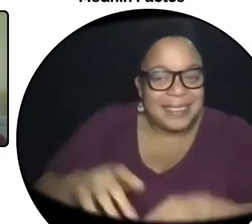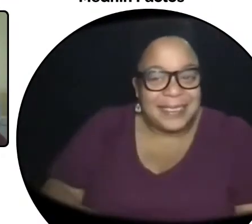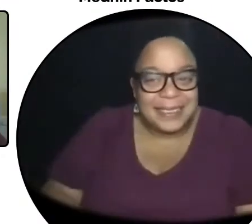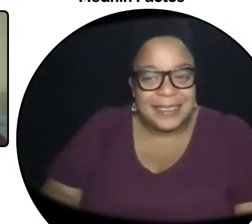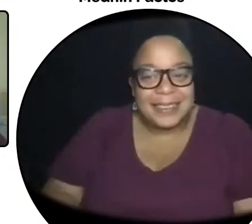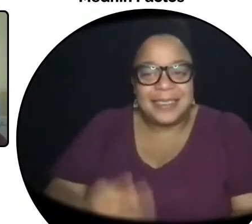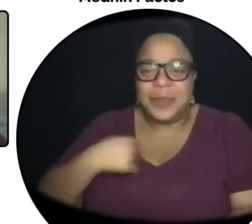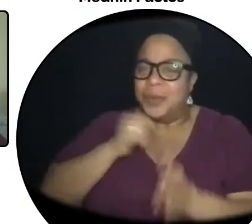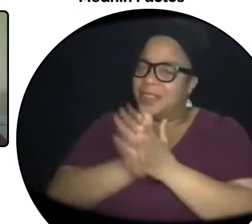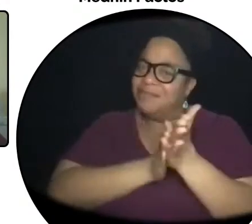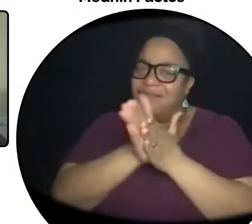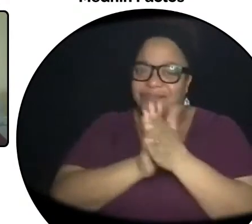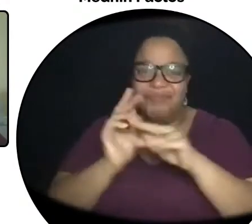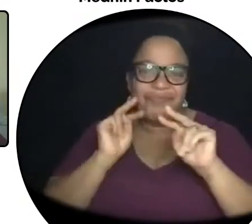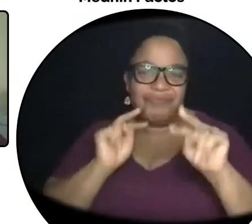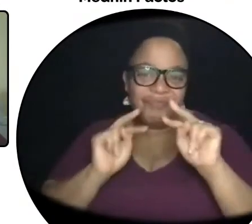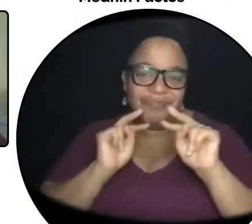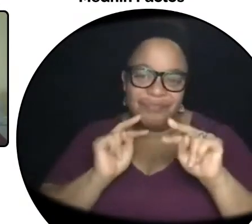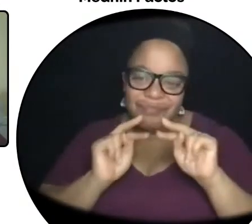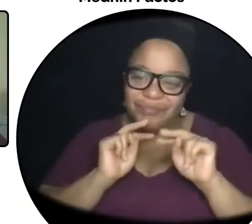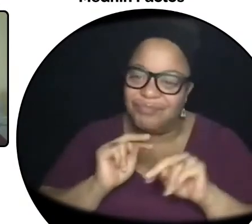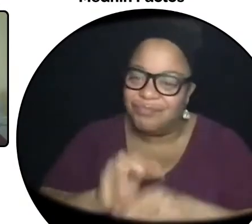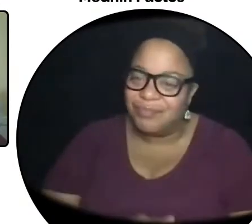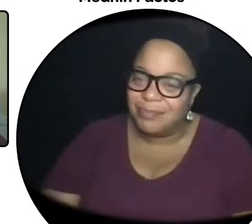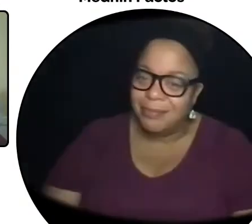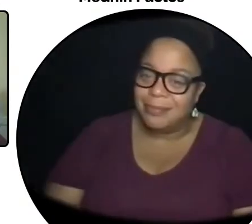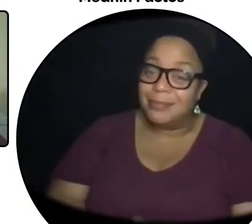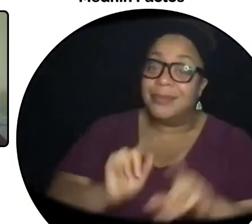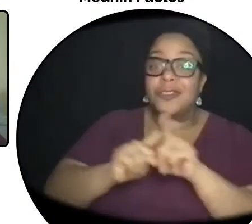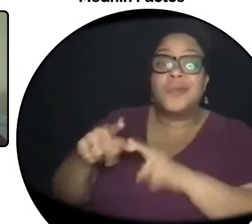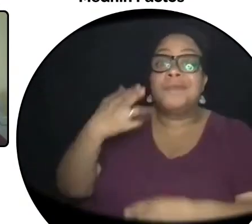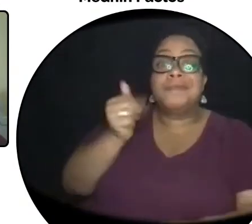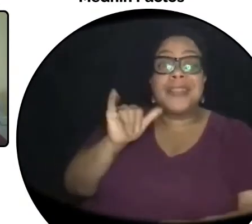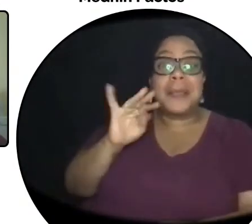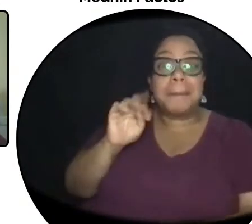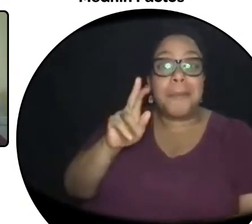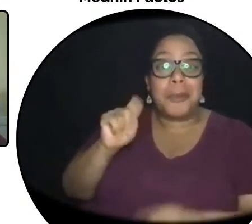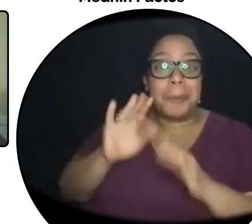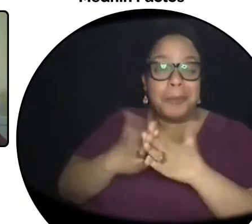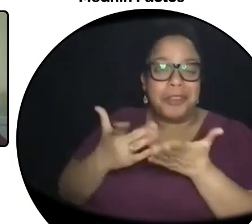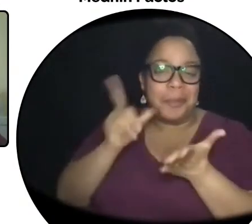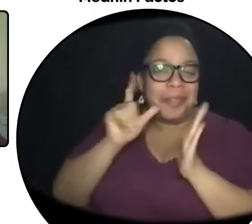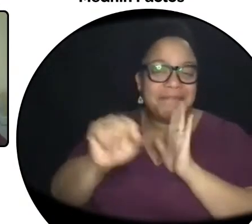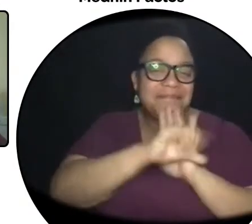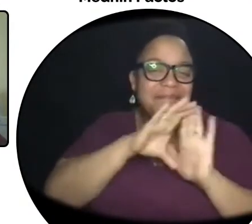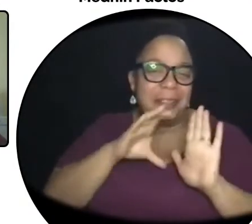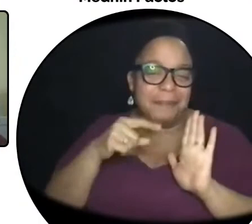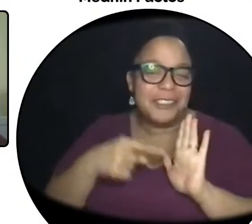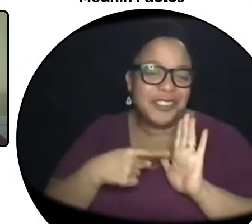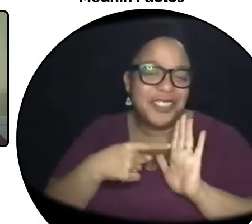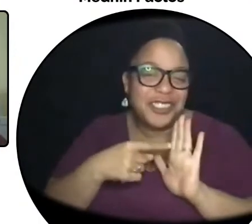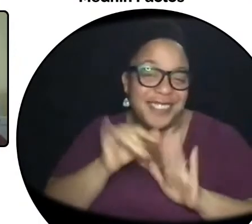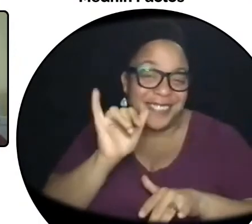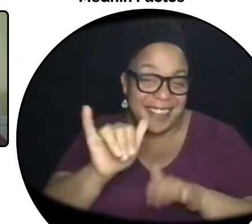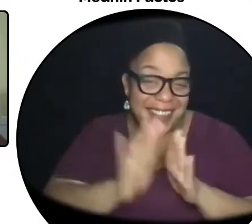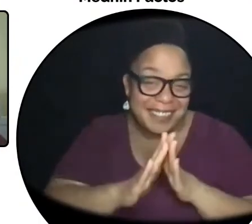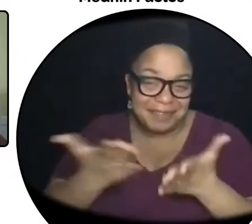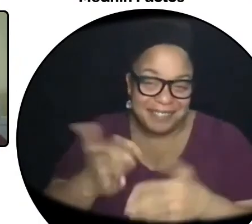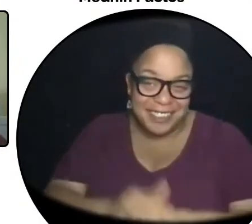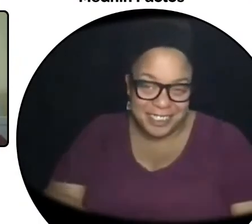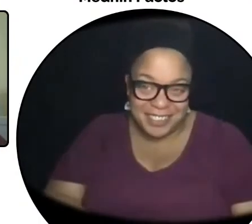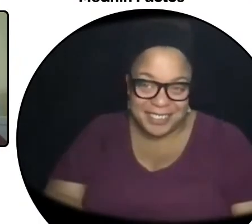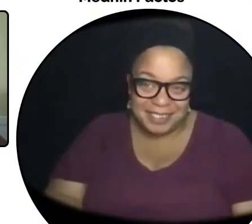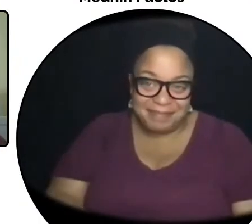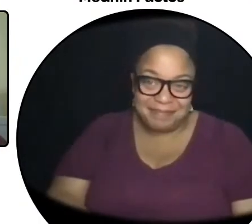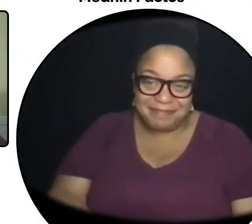trappings, but a nonprofit committed to the movement. We love Haymarket. Any other resources that folks